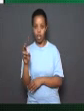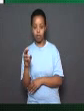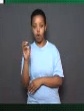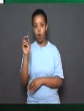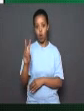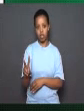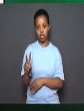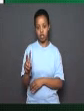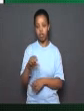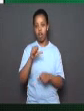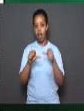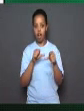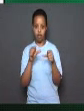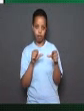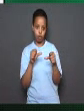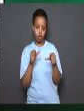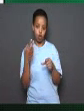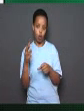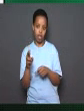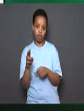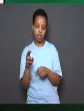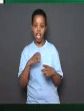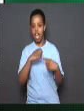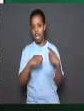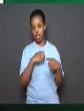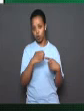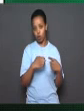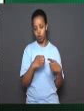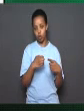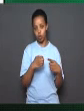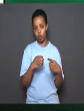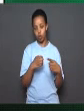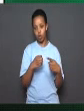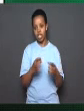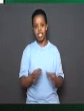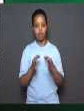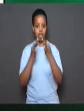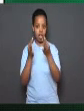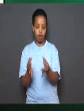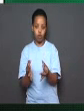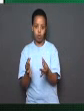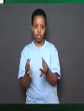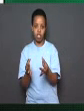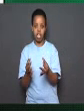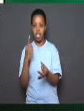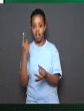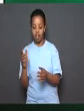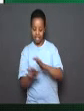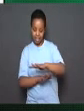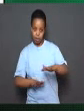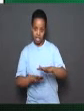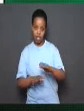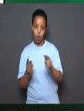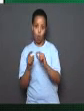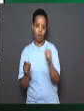or oxygen atoms or electrons are transferred from one